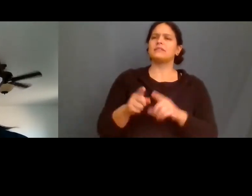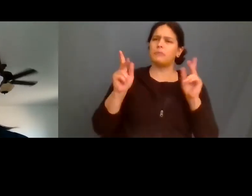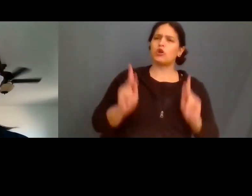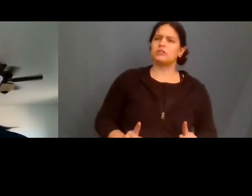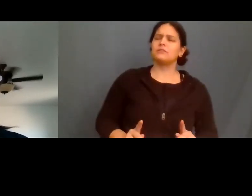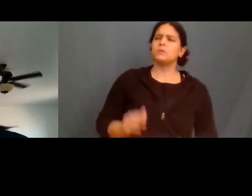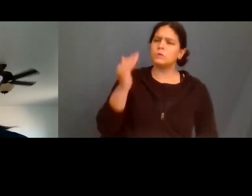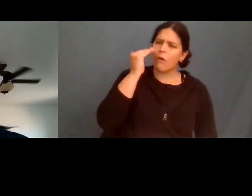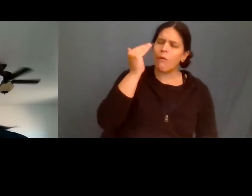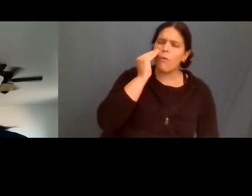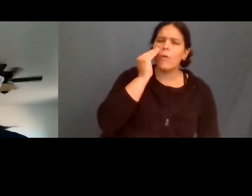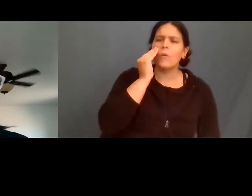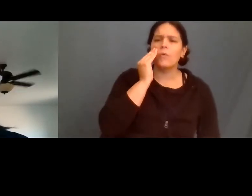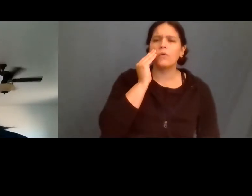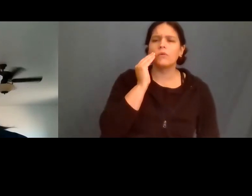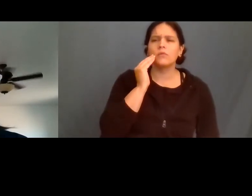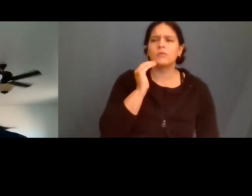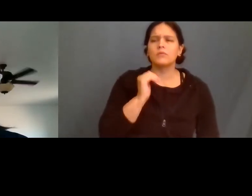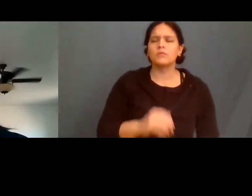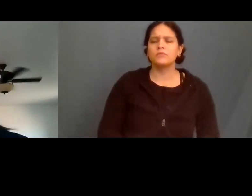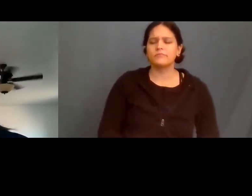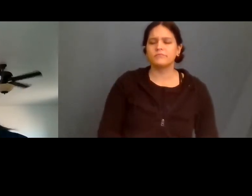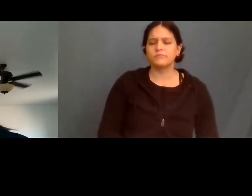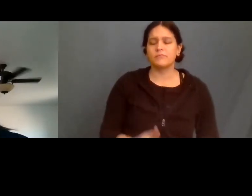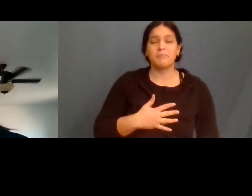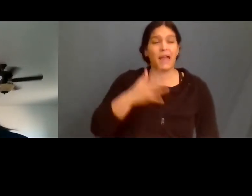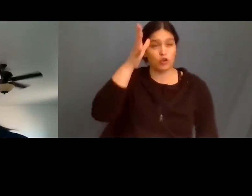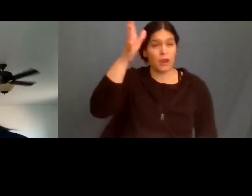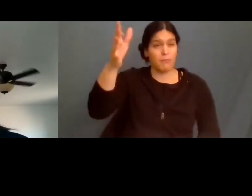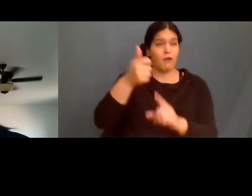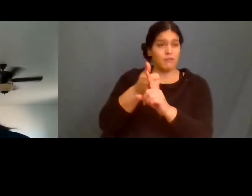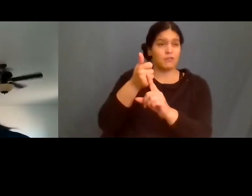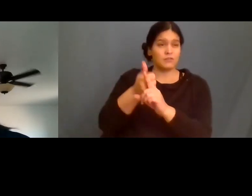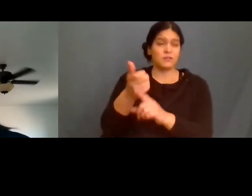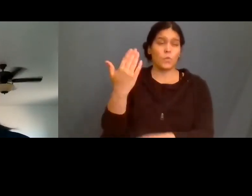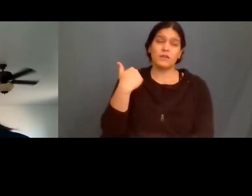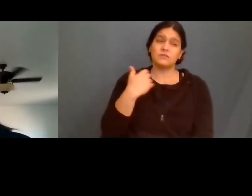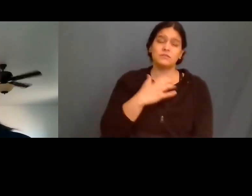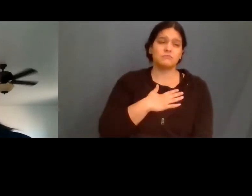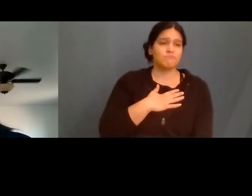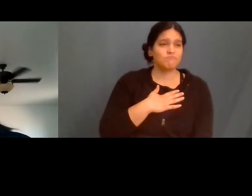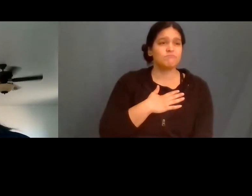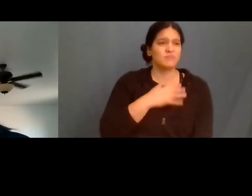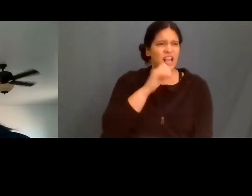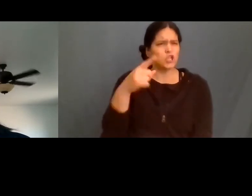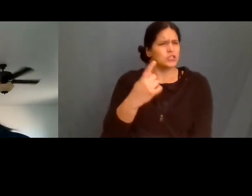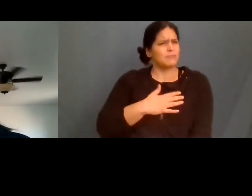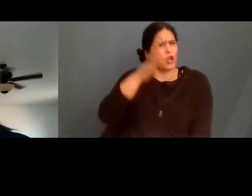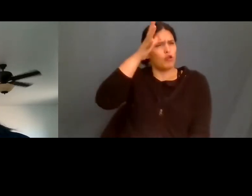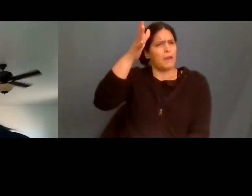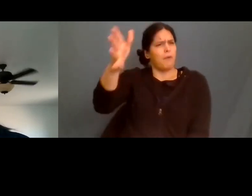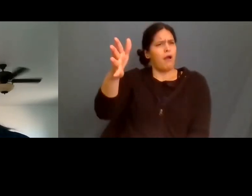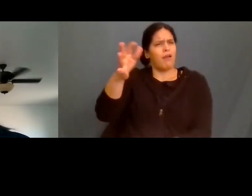to know that, you know, my grandpa was not just my grandpa, it seems like he